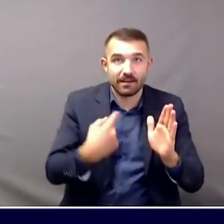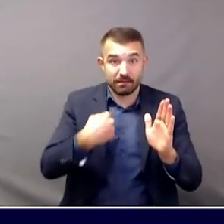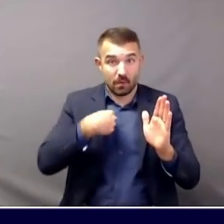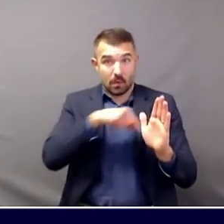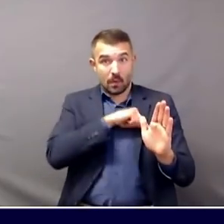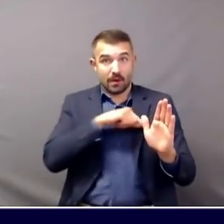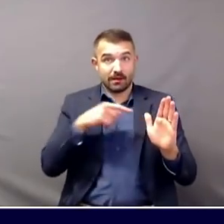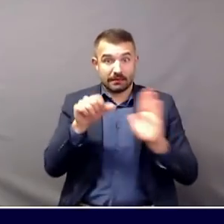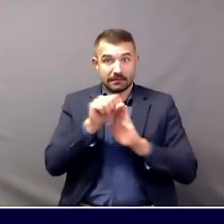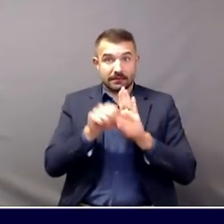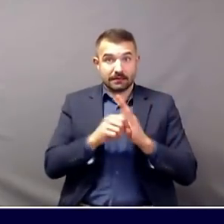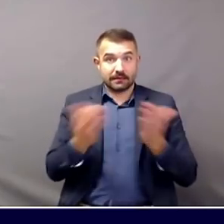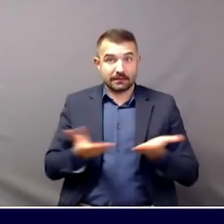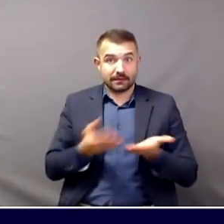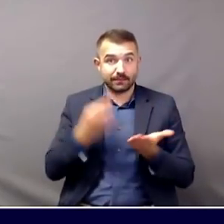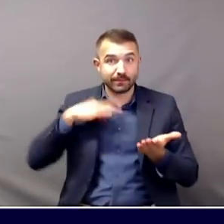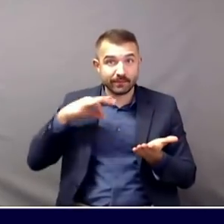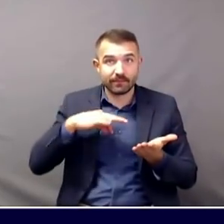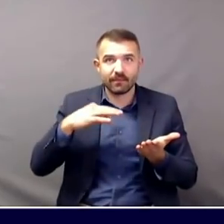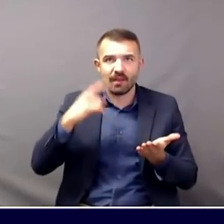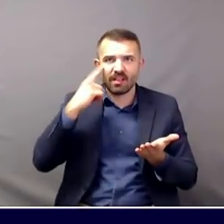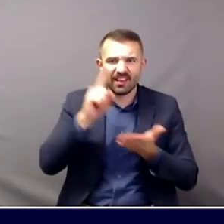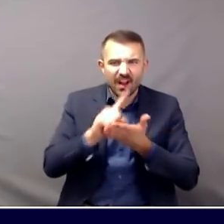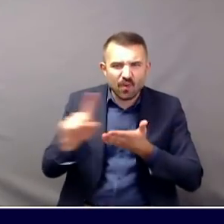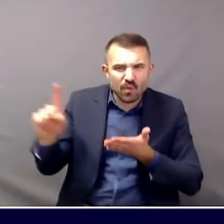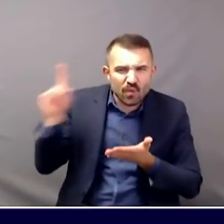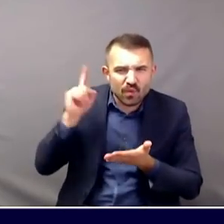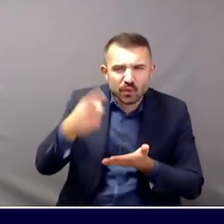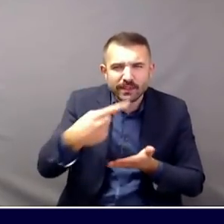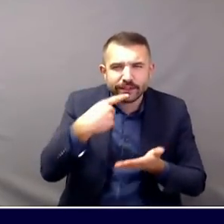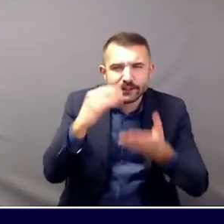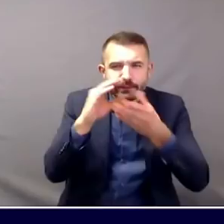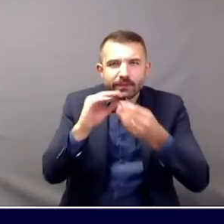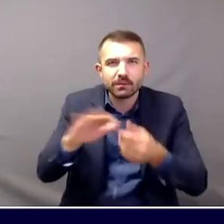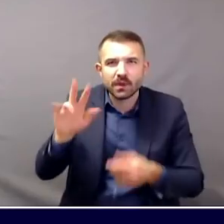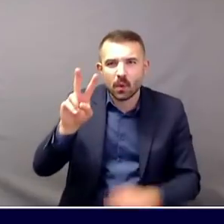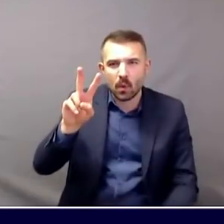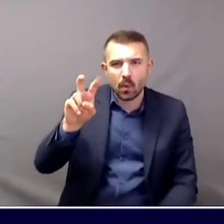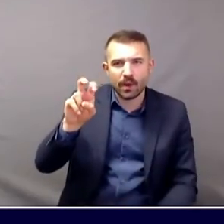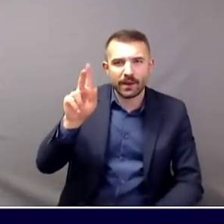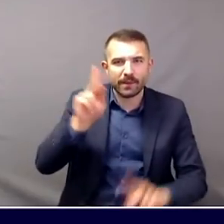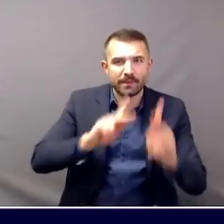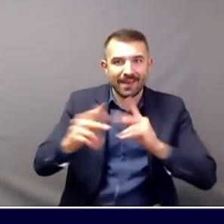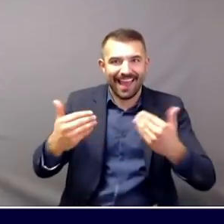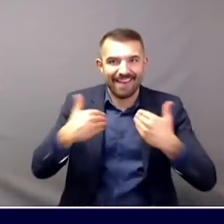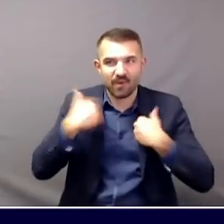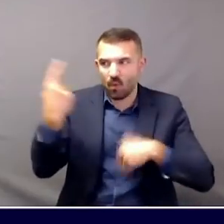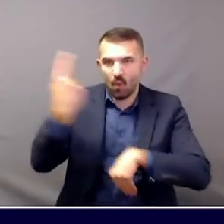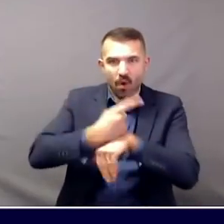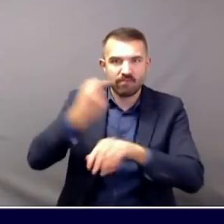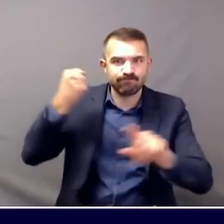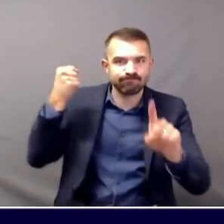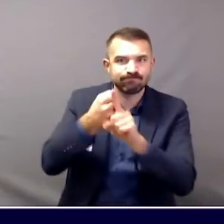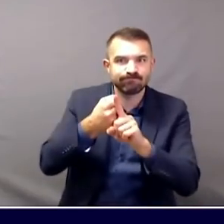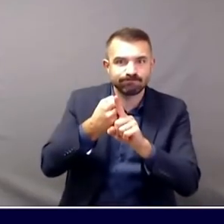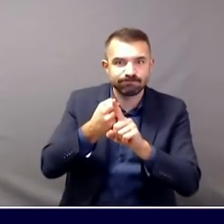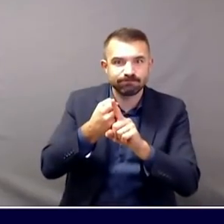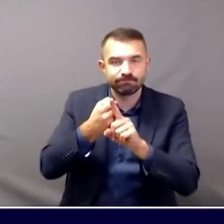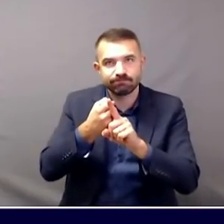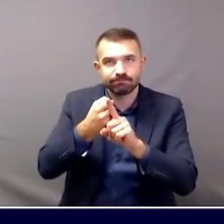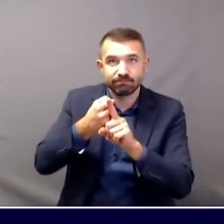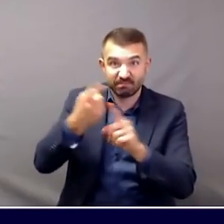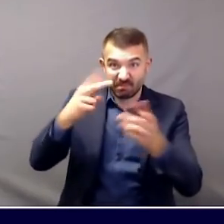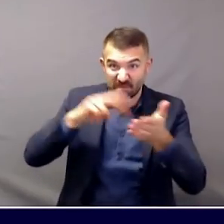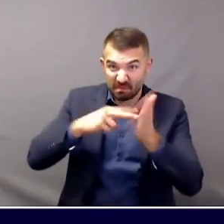the 200 number being where we might have a tipping point, but that's not gospel. But where are we with our contact tracers?